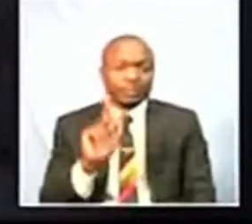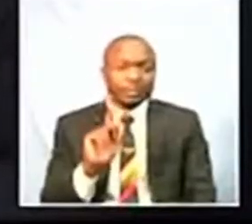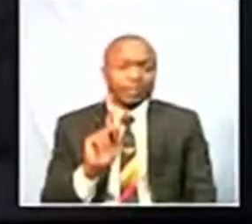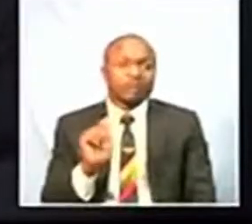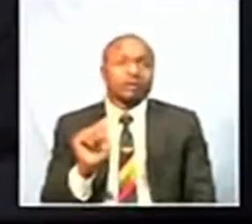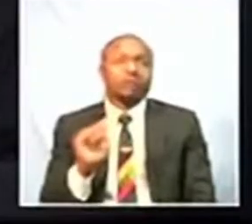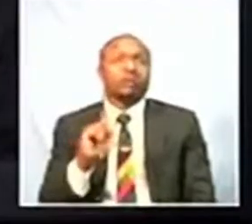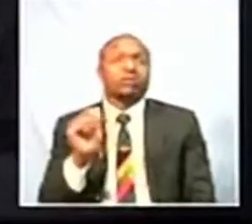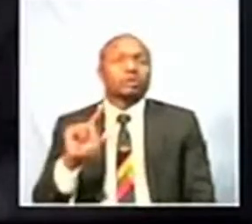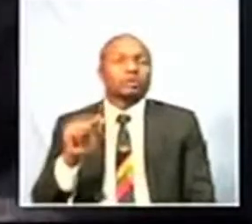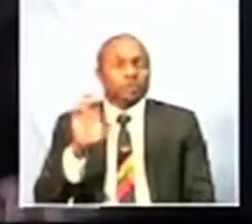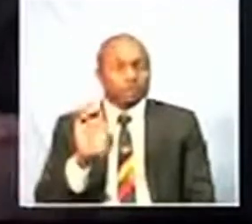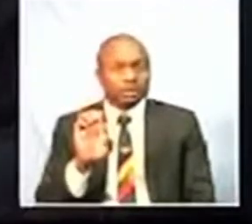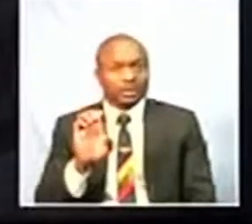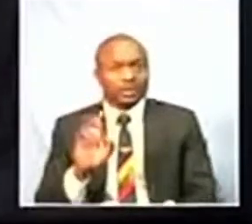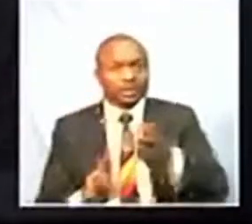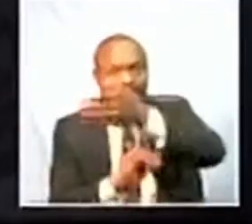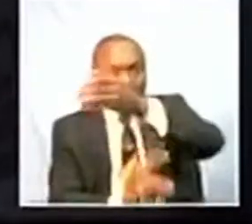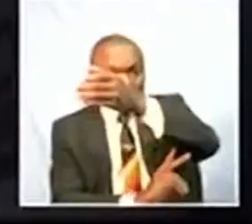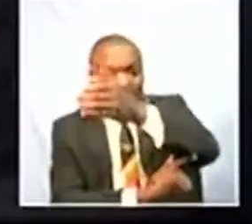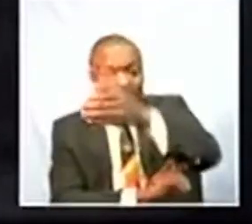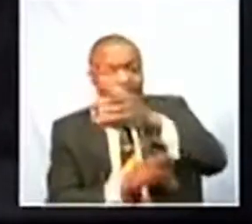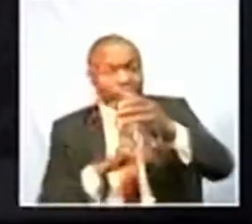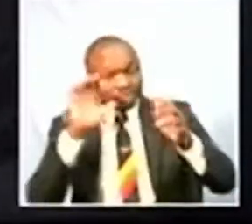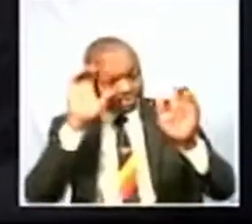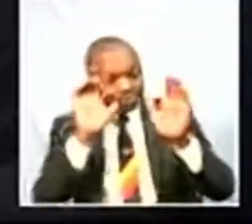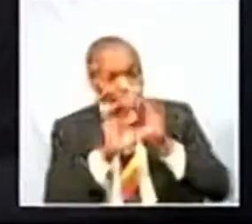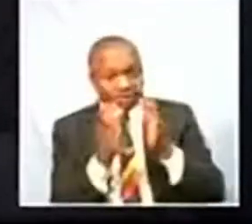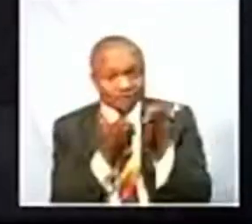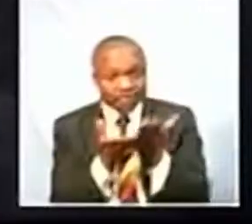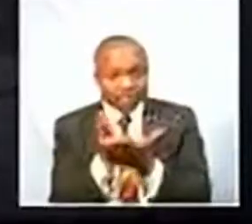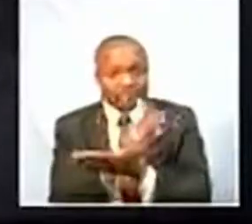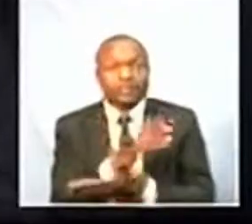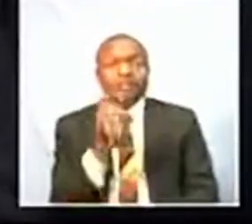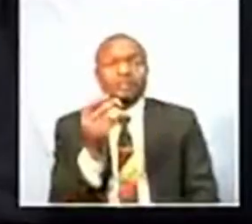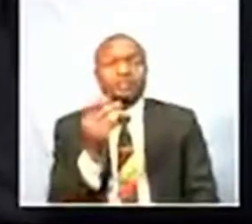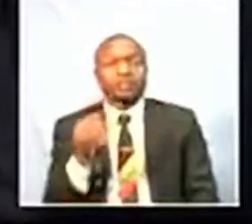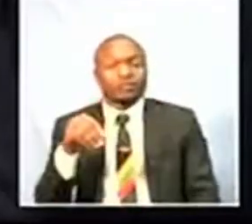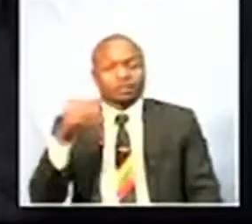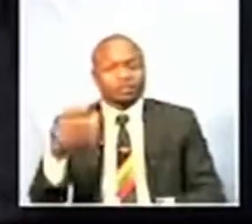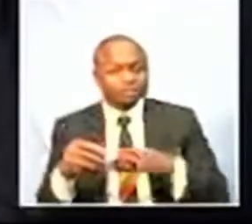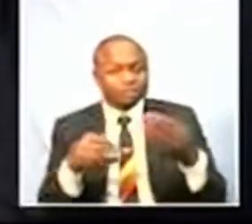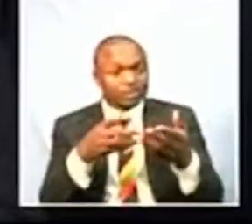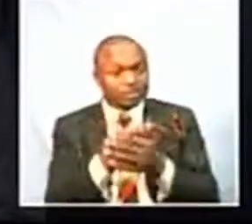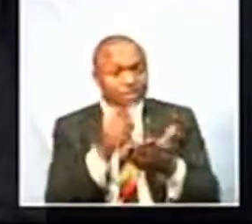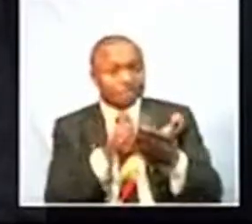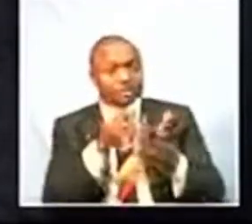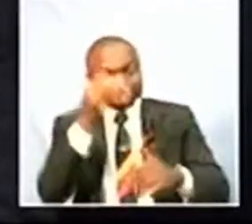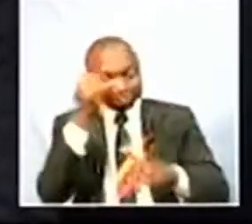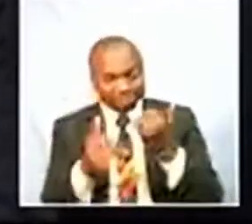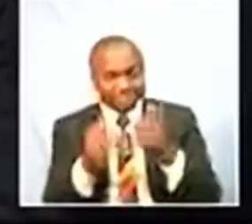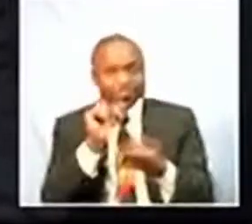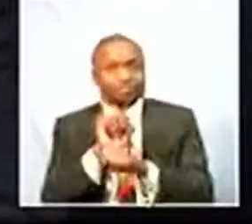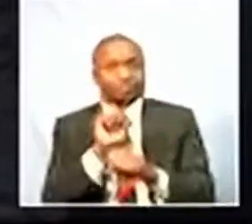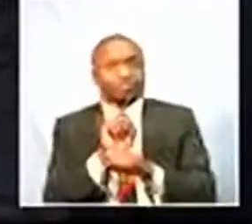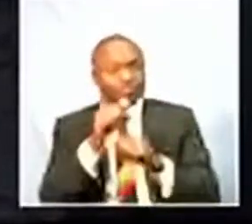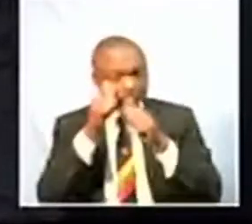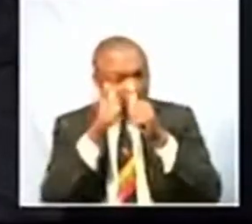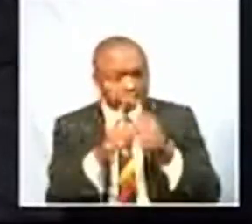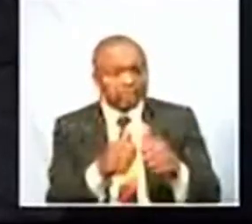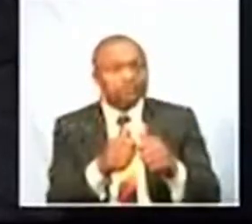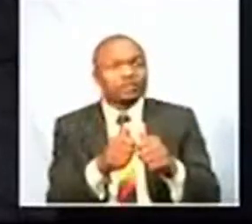Bridge. You spend money. The picture is on page 13. This is the completed works according